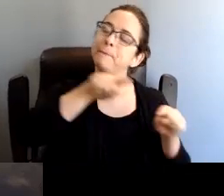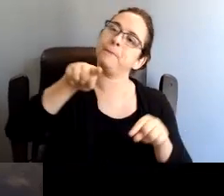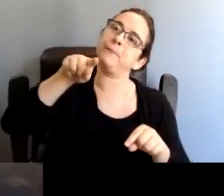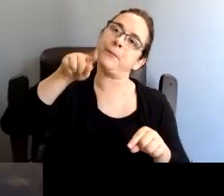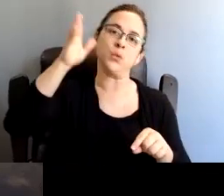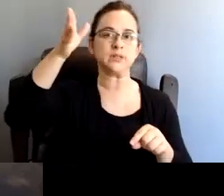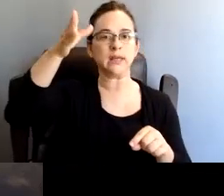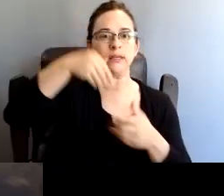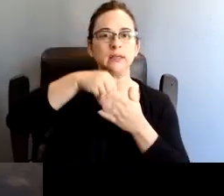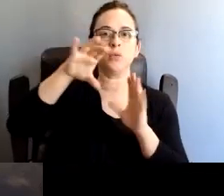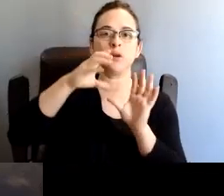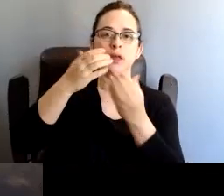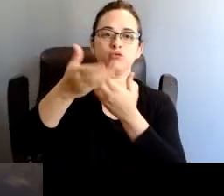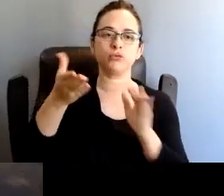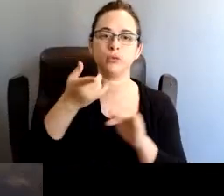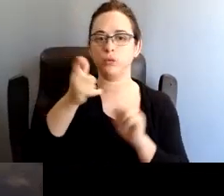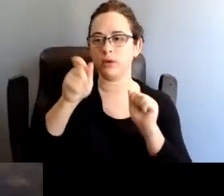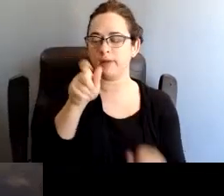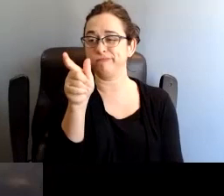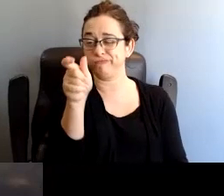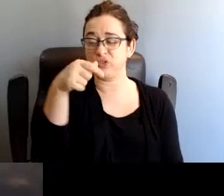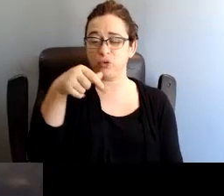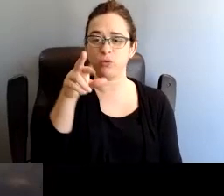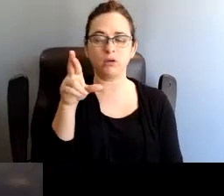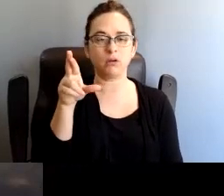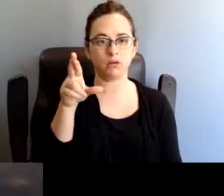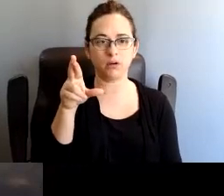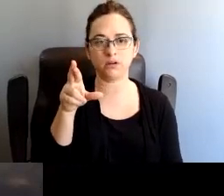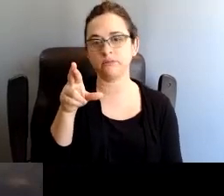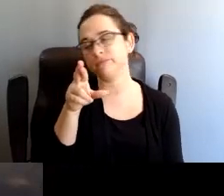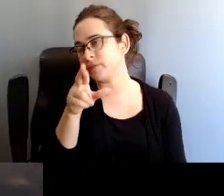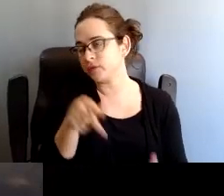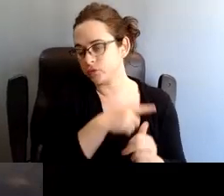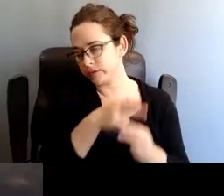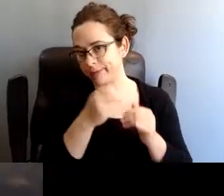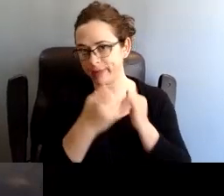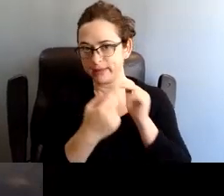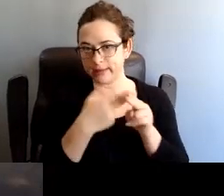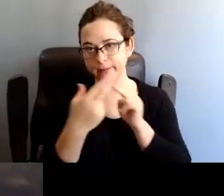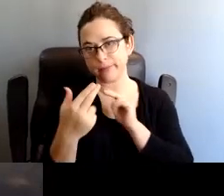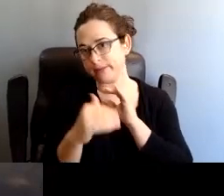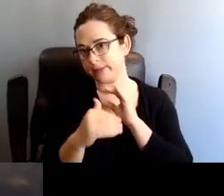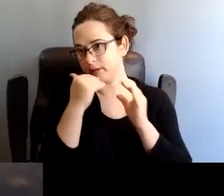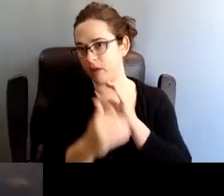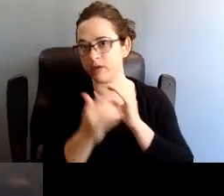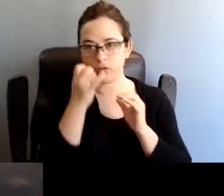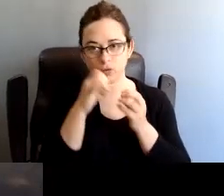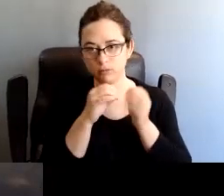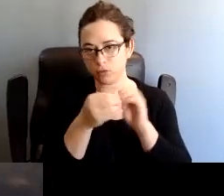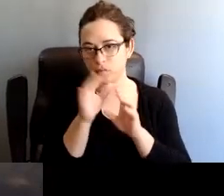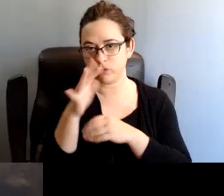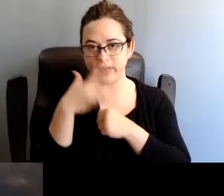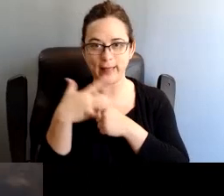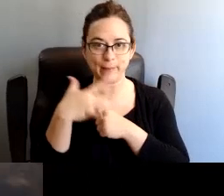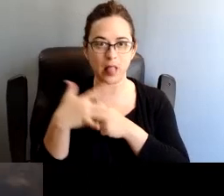a QR code where you can just fill it out really quickly, first name, last name, email, phone number, and then availability. We're more than happy to do